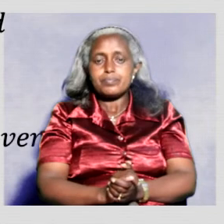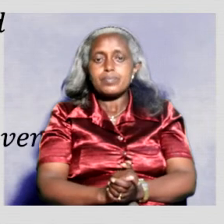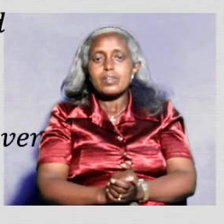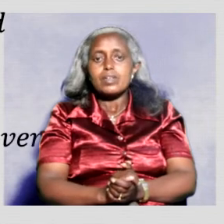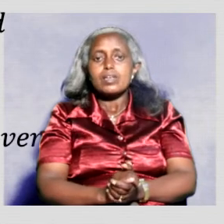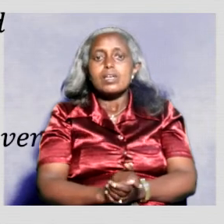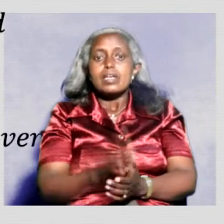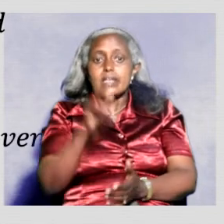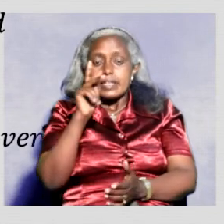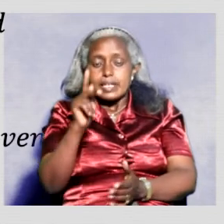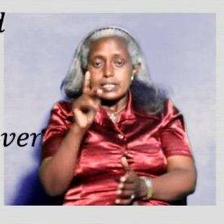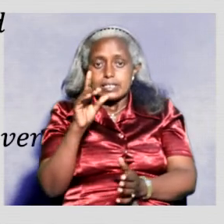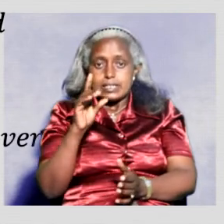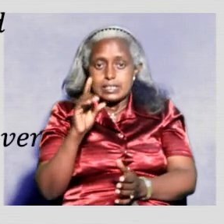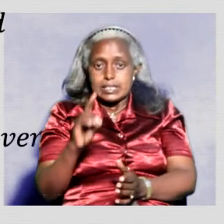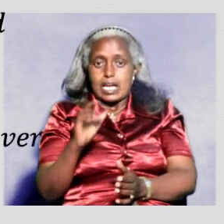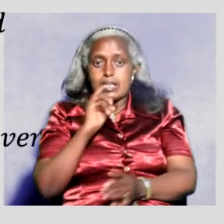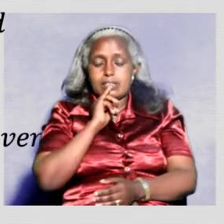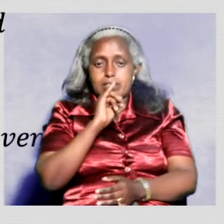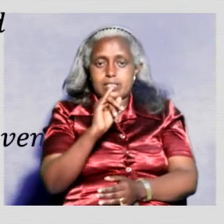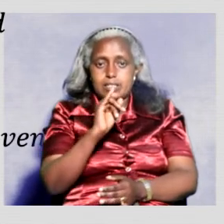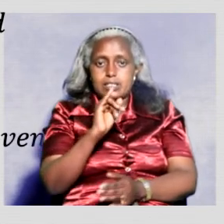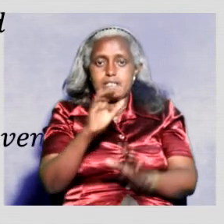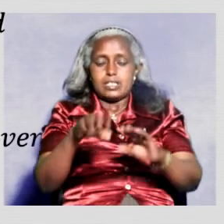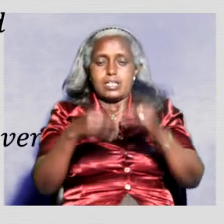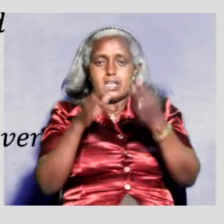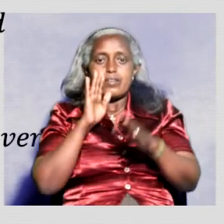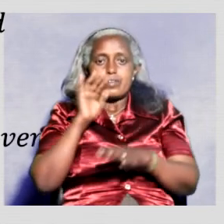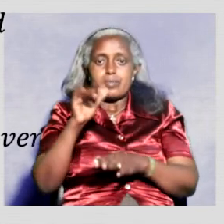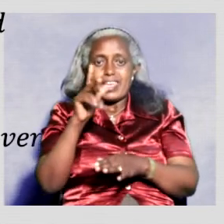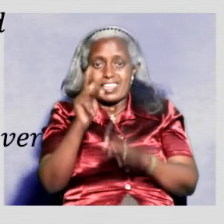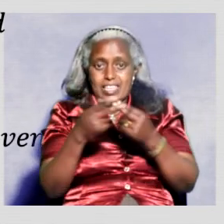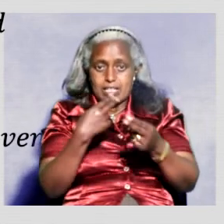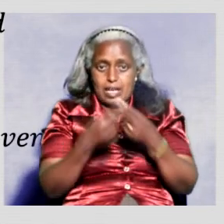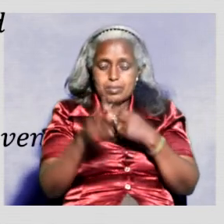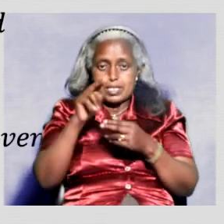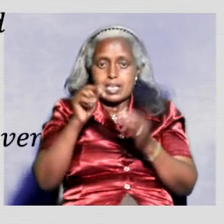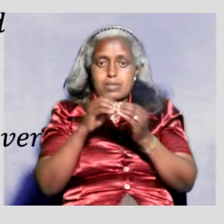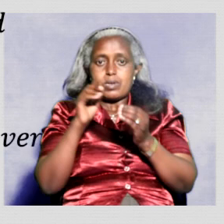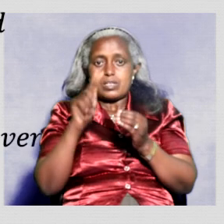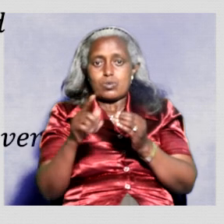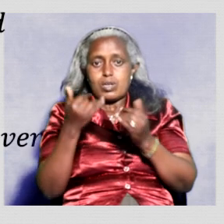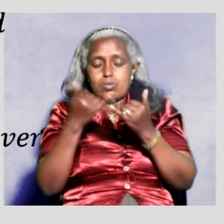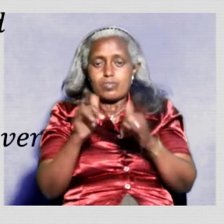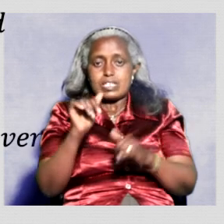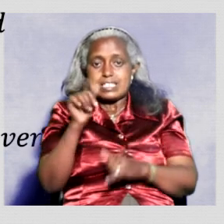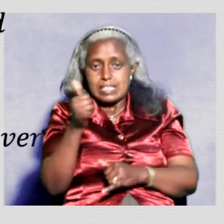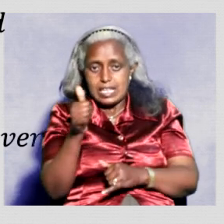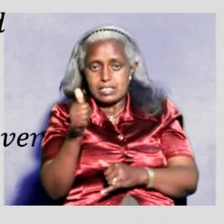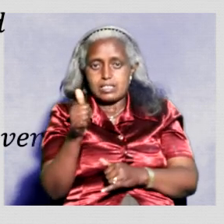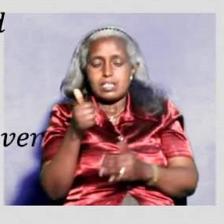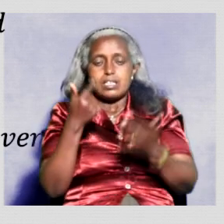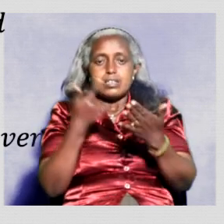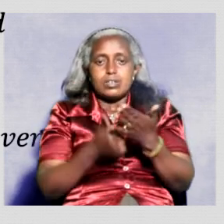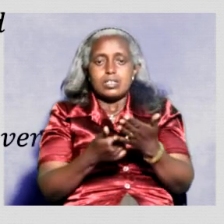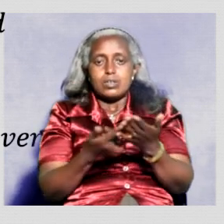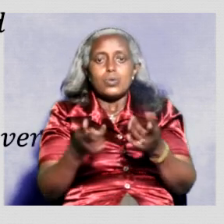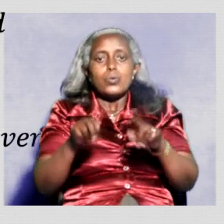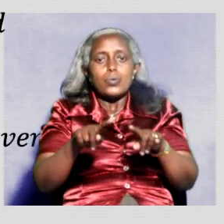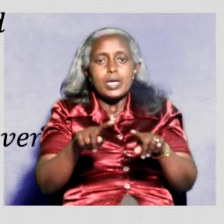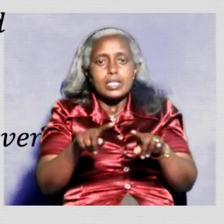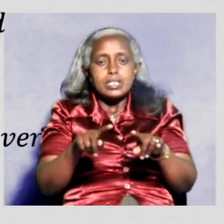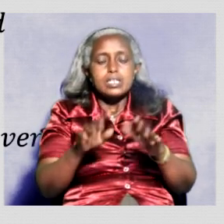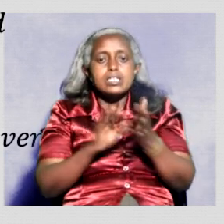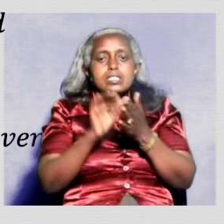The kth decile is, it's given by k times n plus 1 over 10th item, when